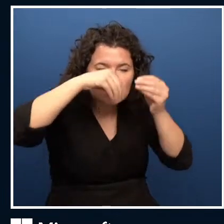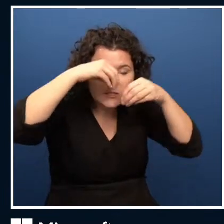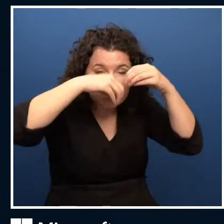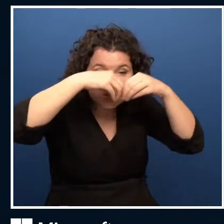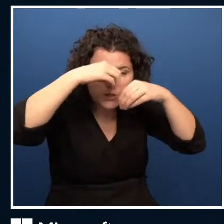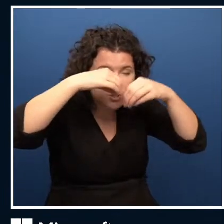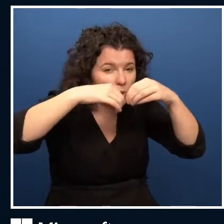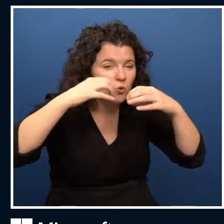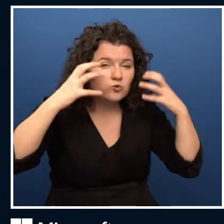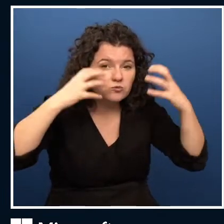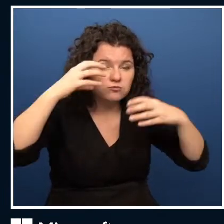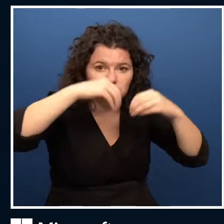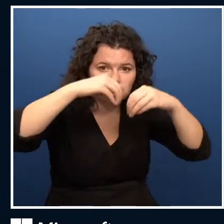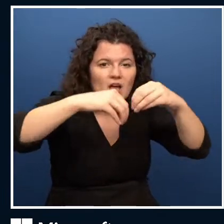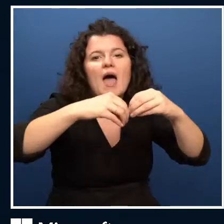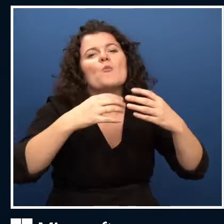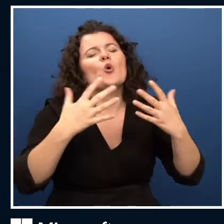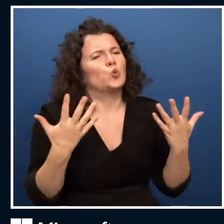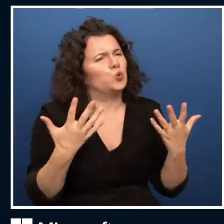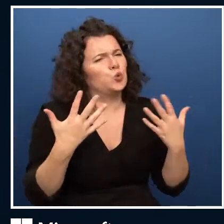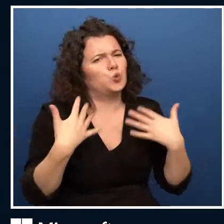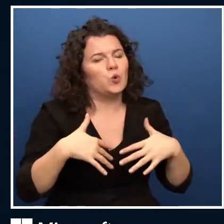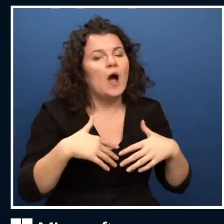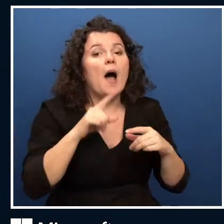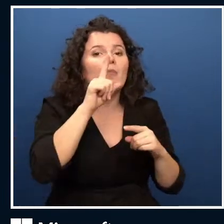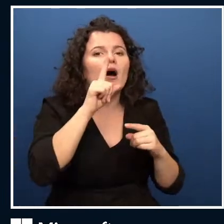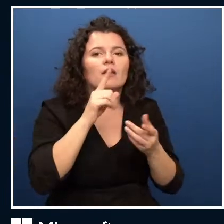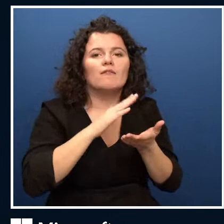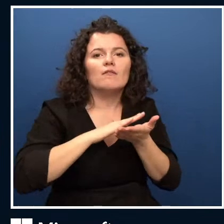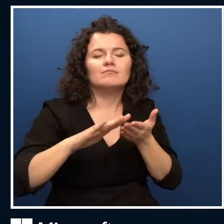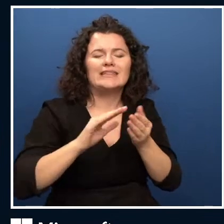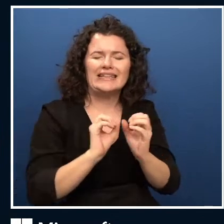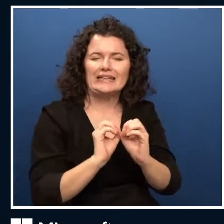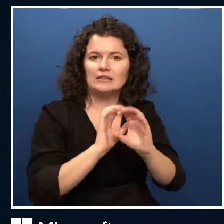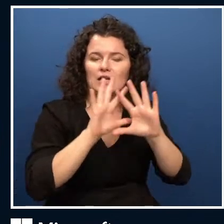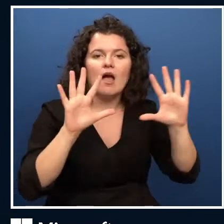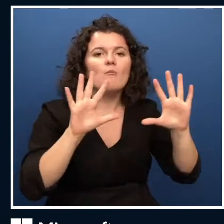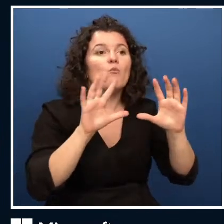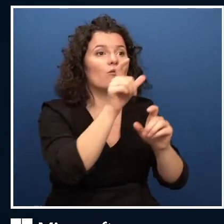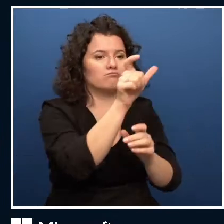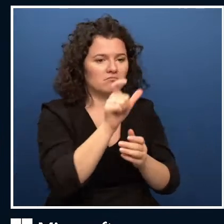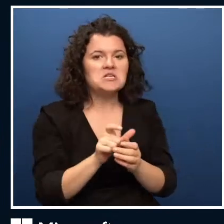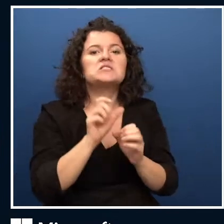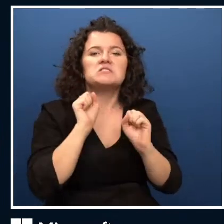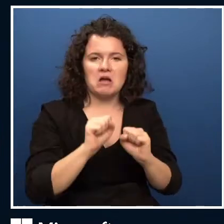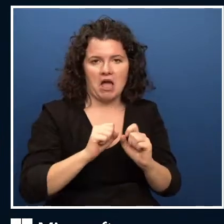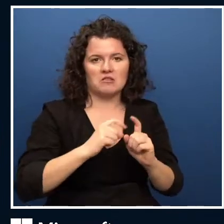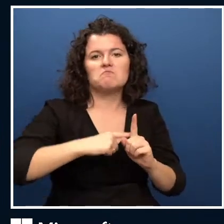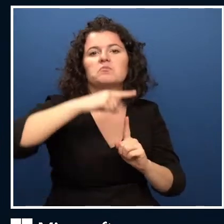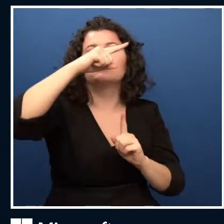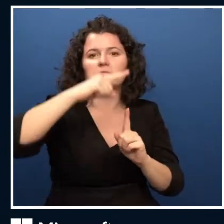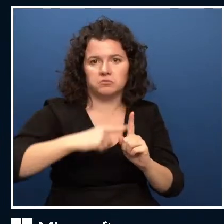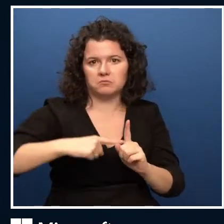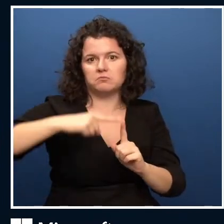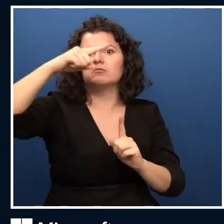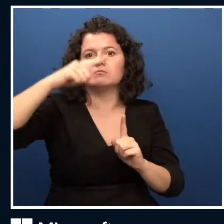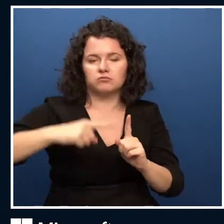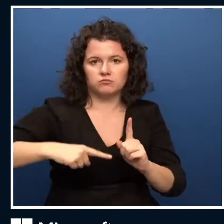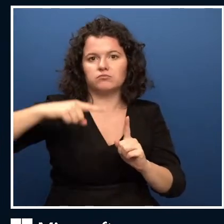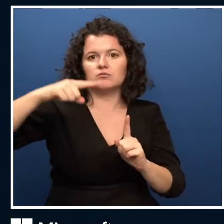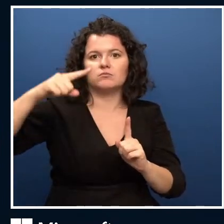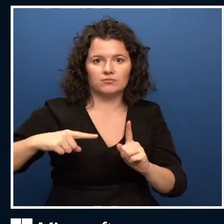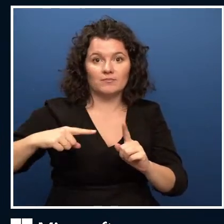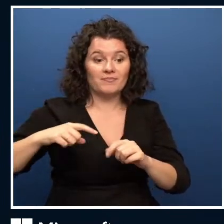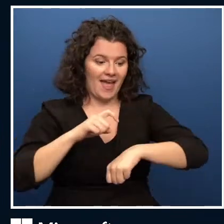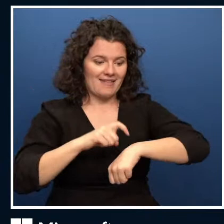forms. Yeah. So another important point about this is Fourier transform work on fixed time frames. So because of